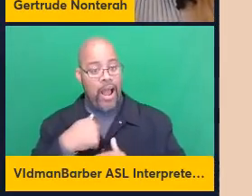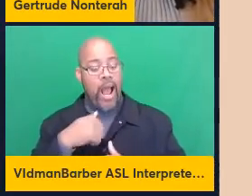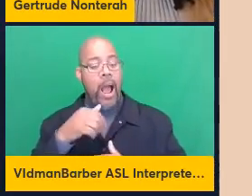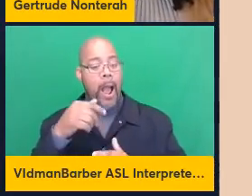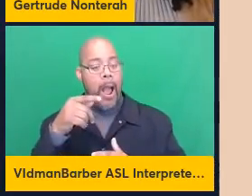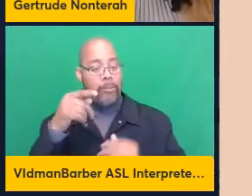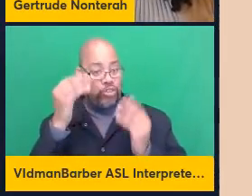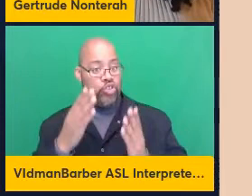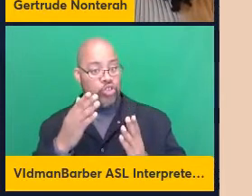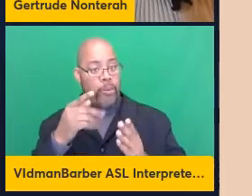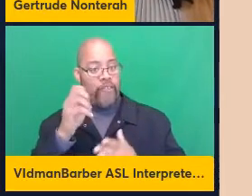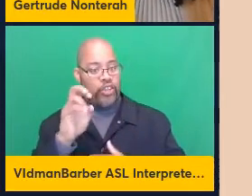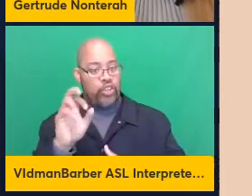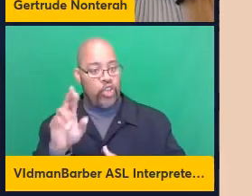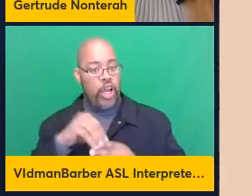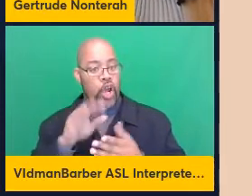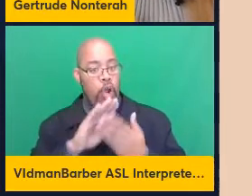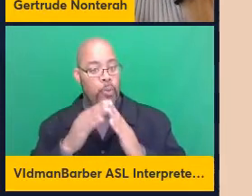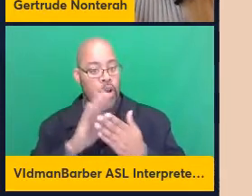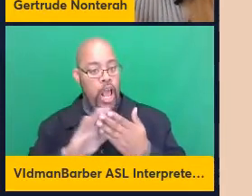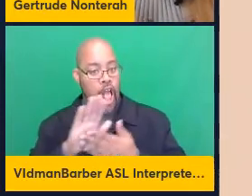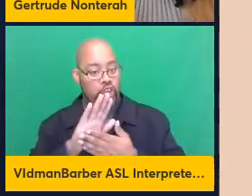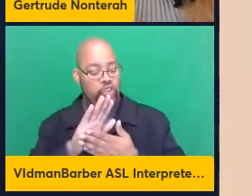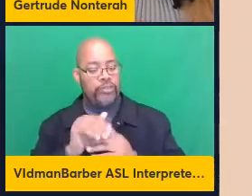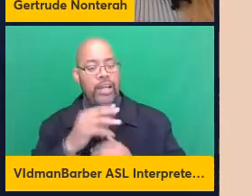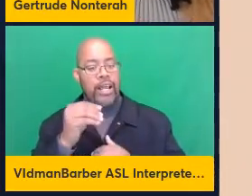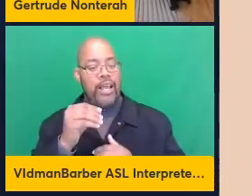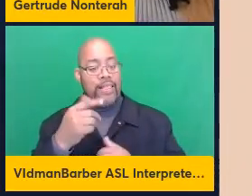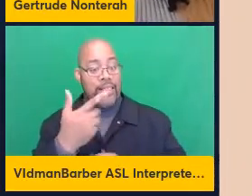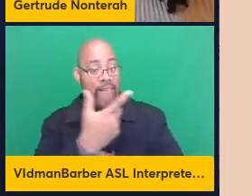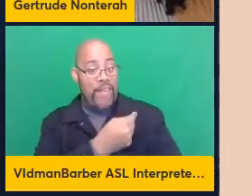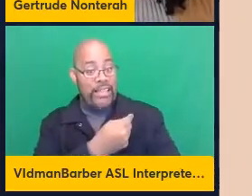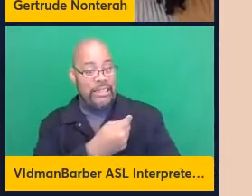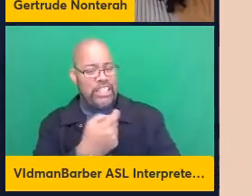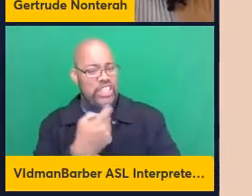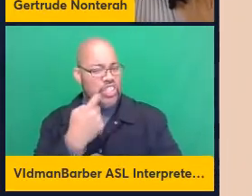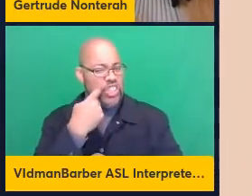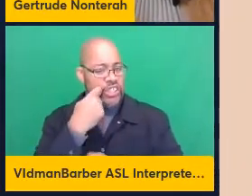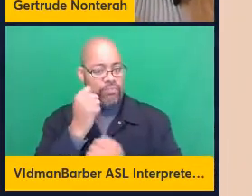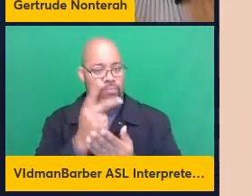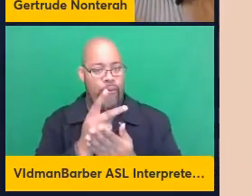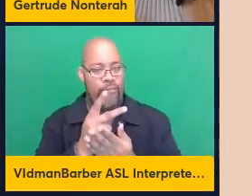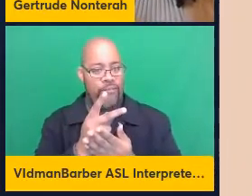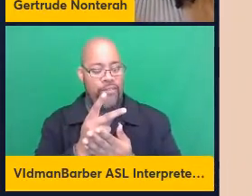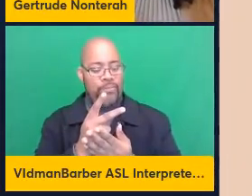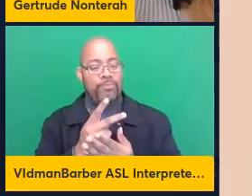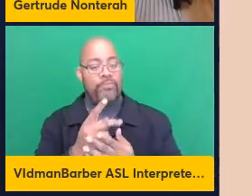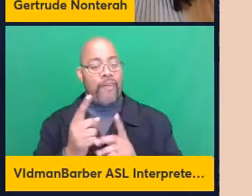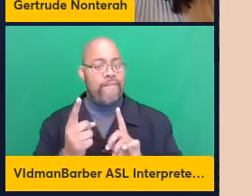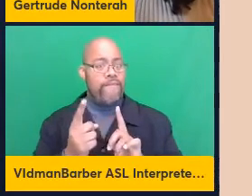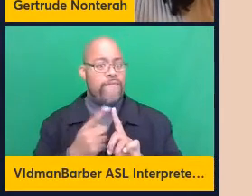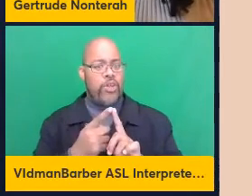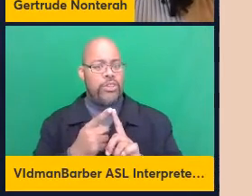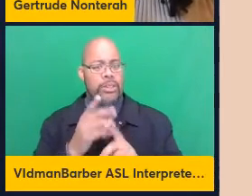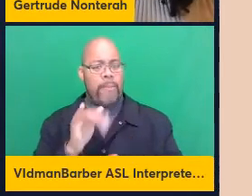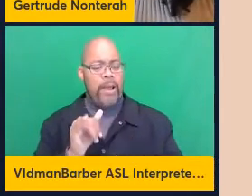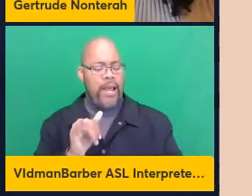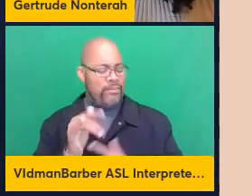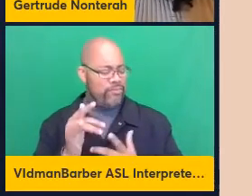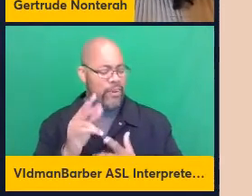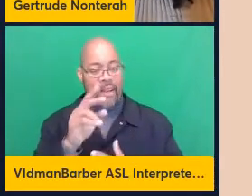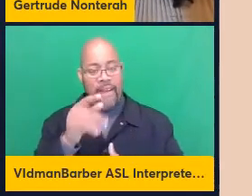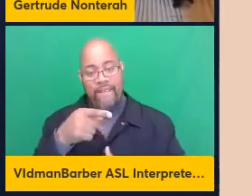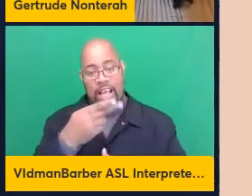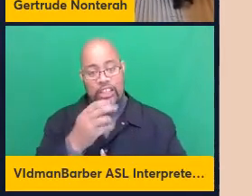at a community college, and the vaccine had just been approved, the first one by